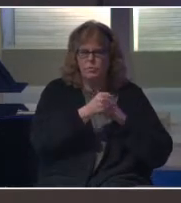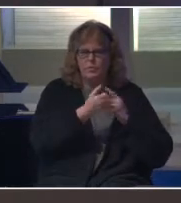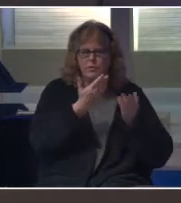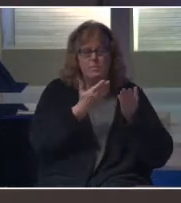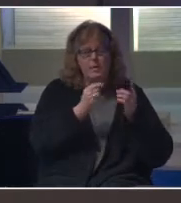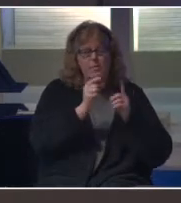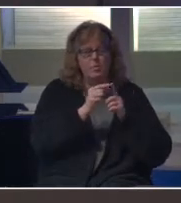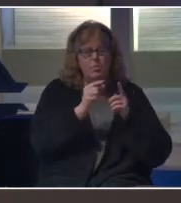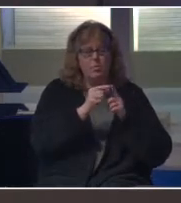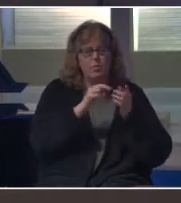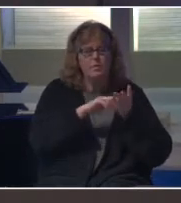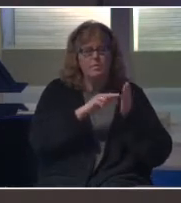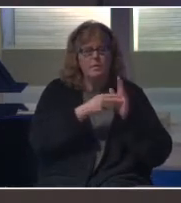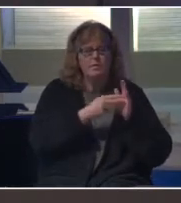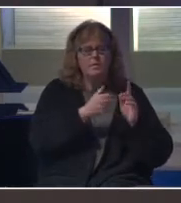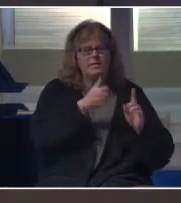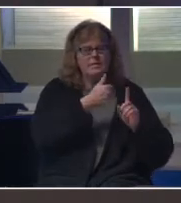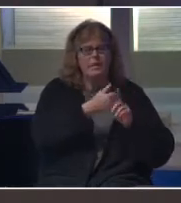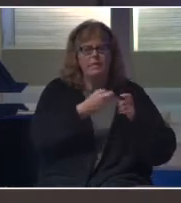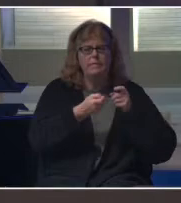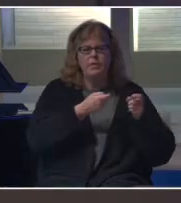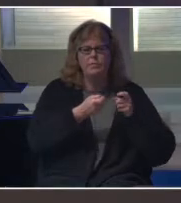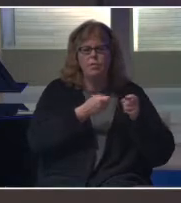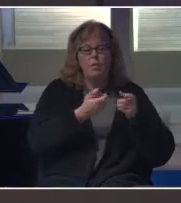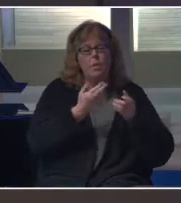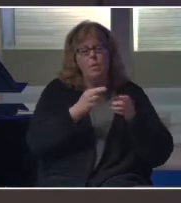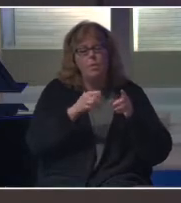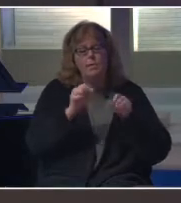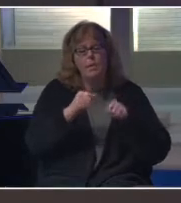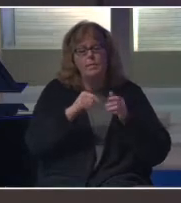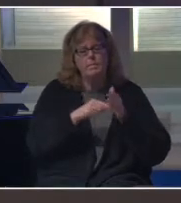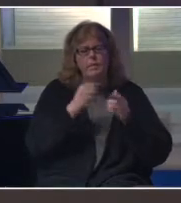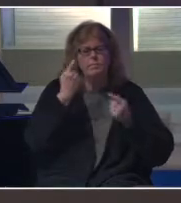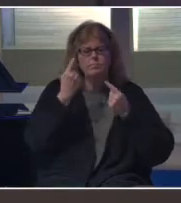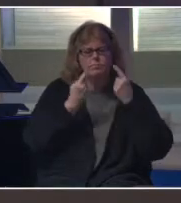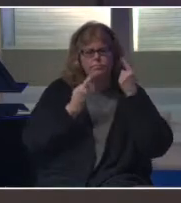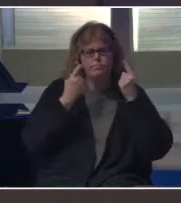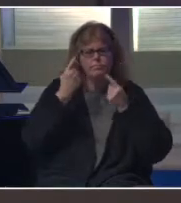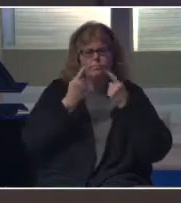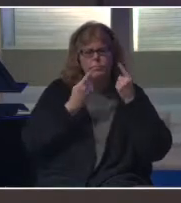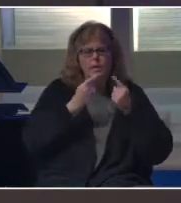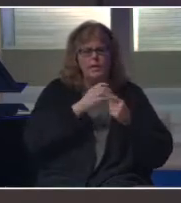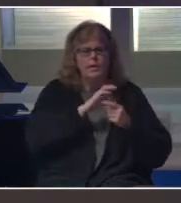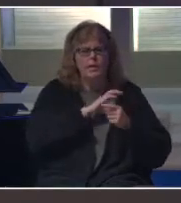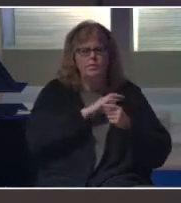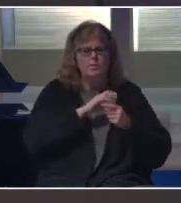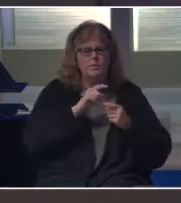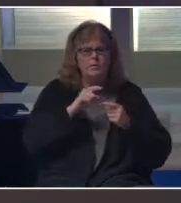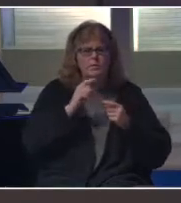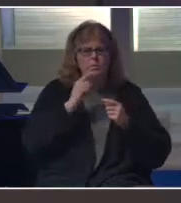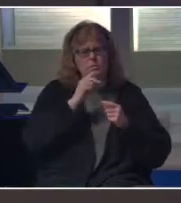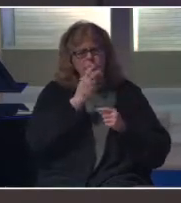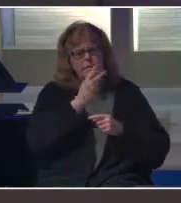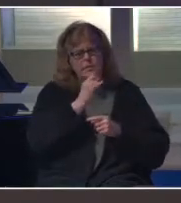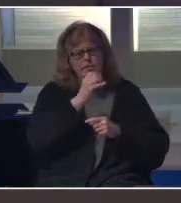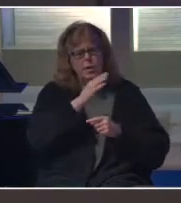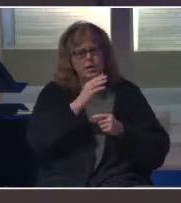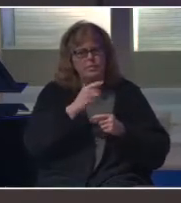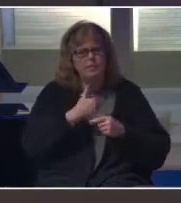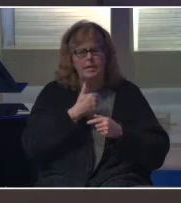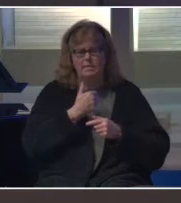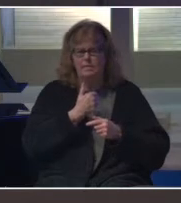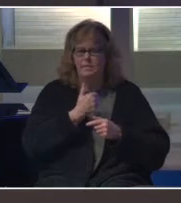word means self-control, or could also mean reflective. Characteristics where you look at Jacob's life doesn't seem